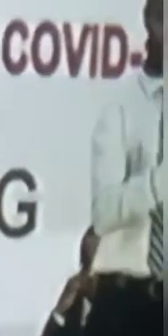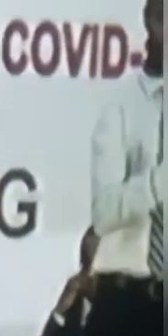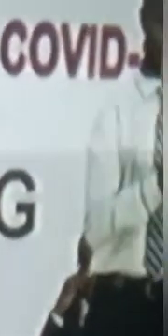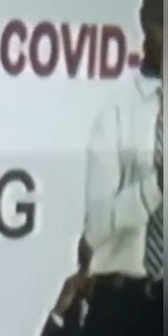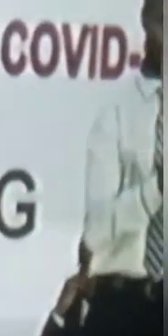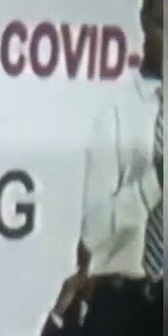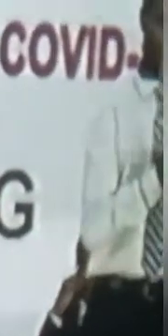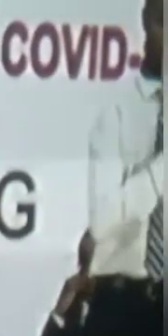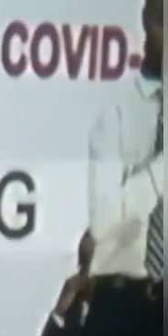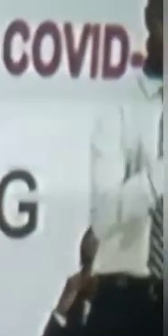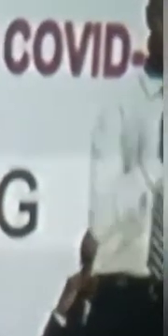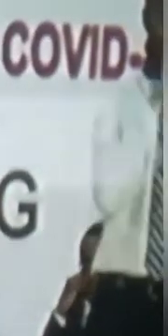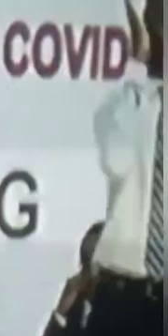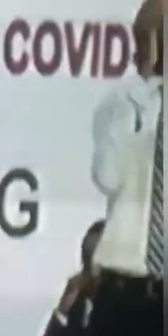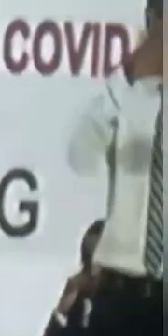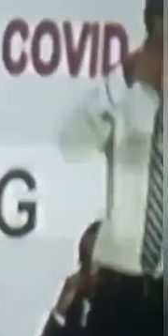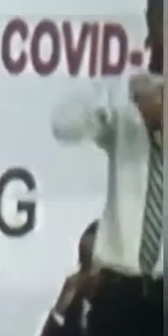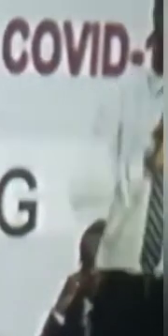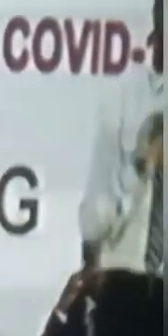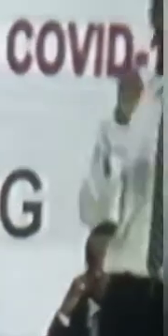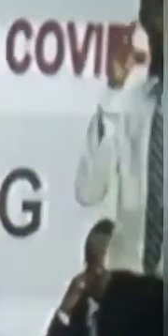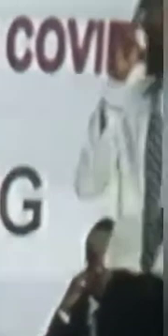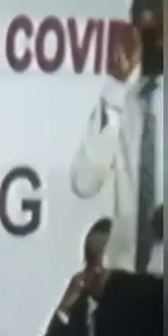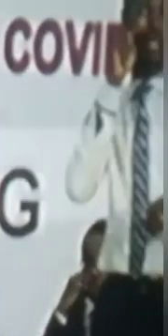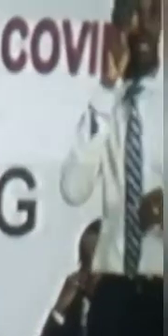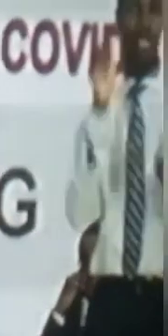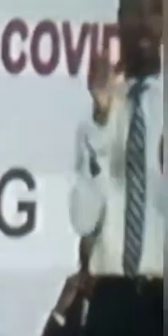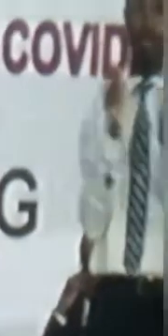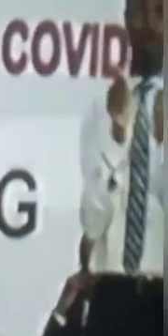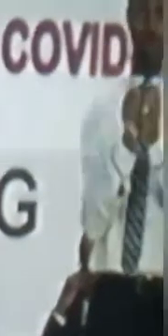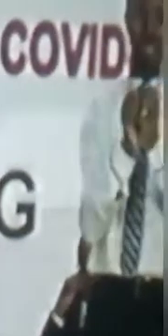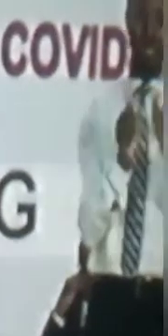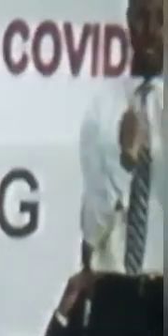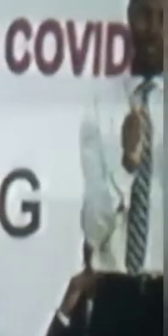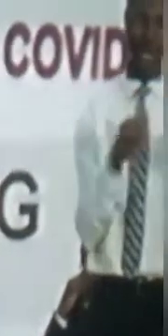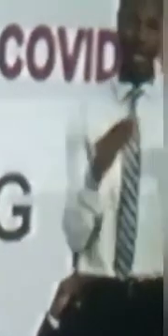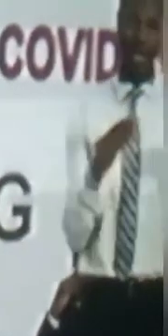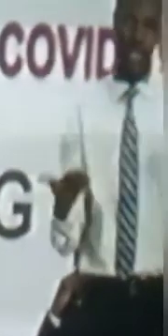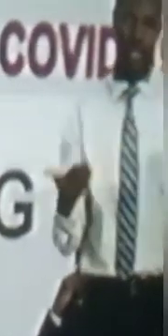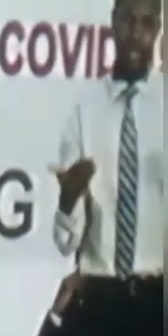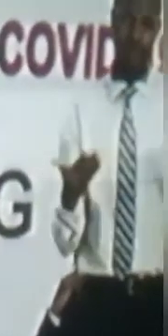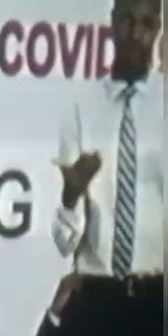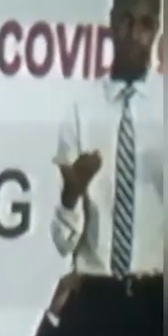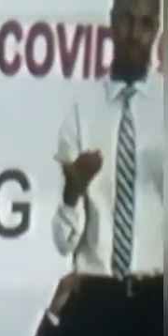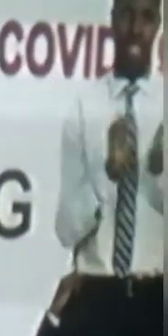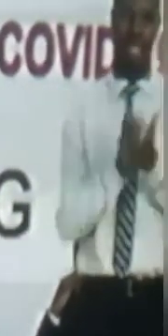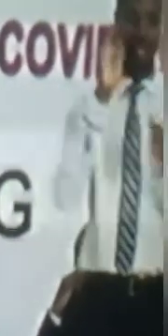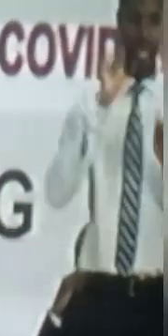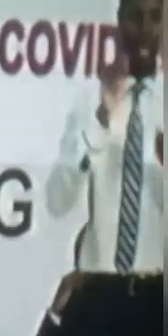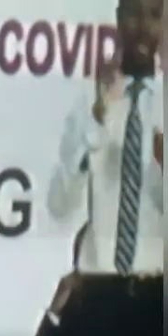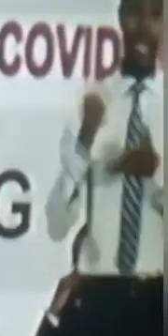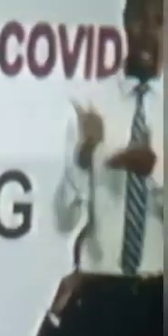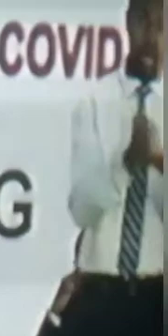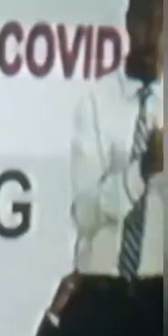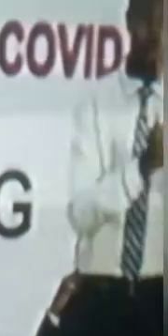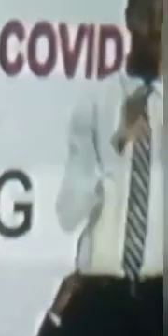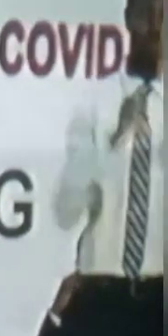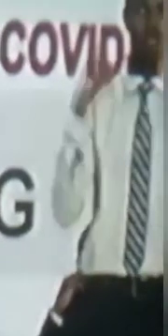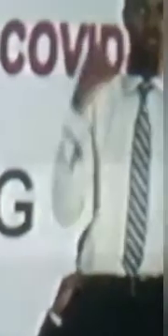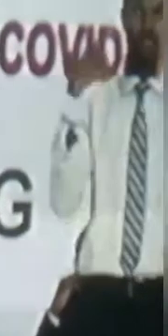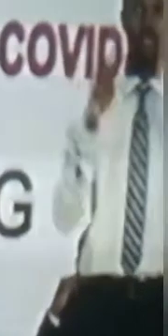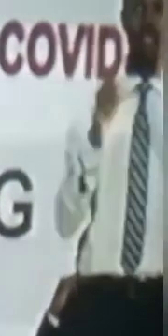in Nigeria with the consignment of globally scarce supplies to augment government